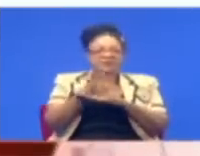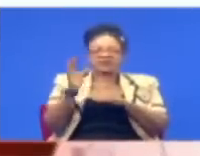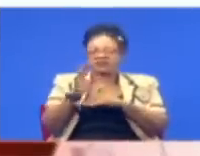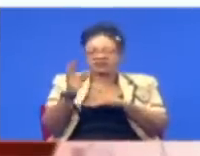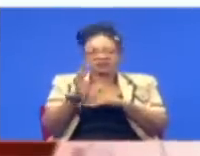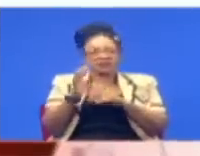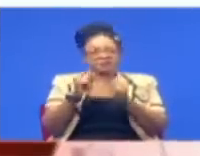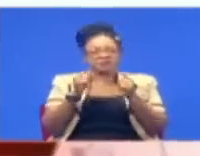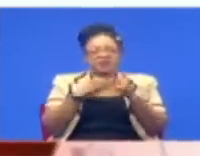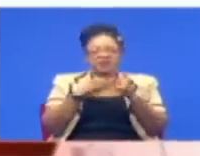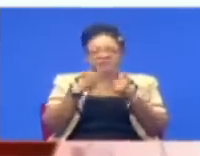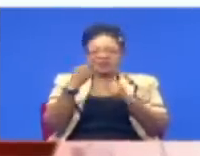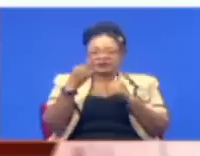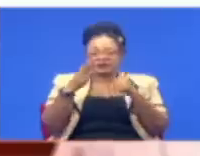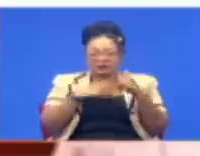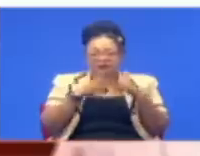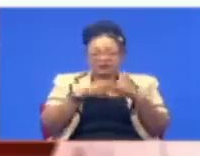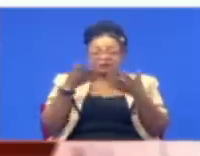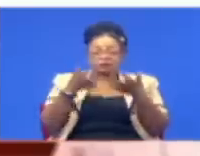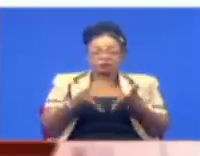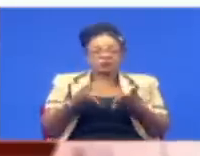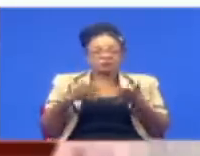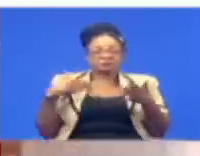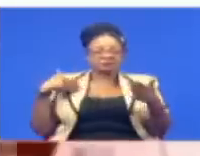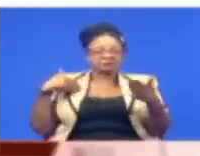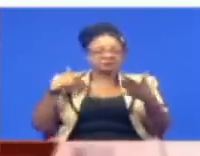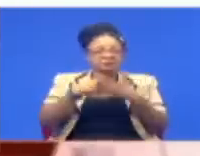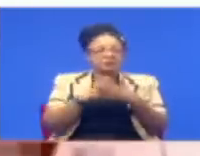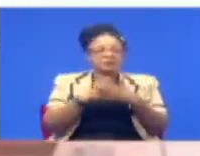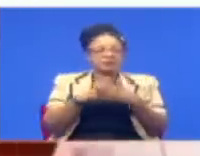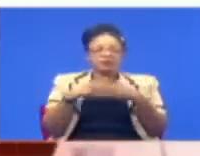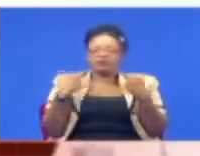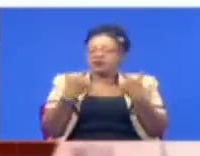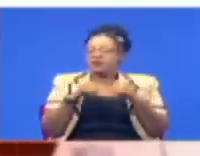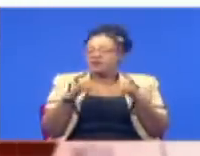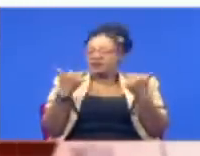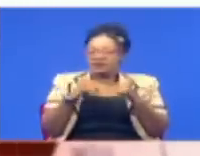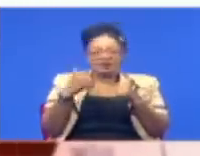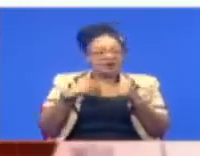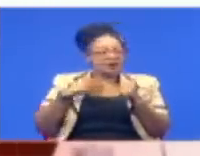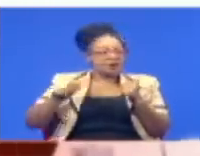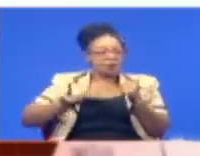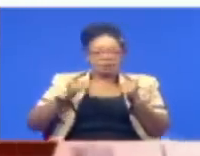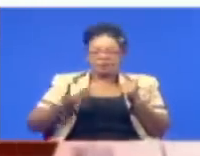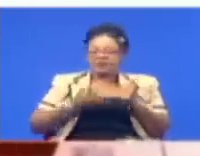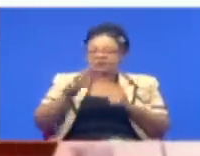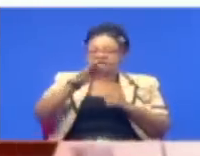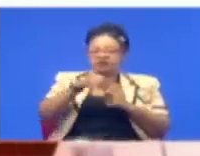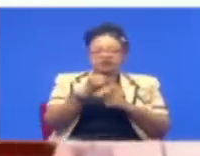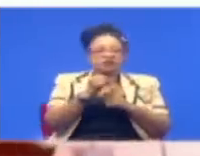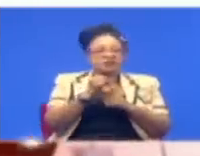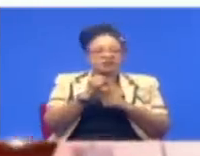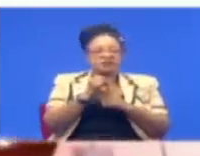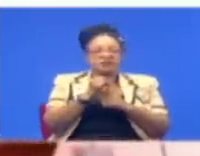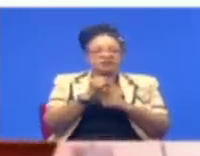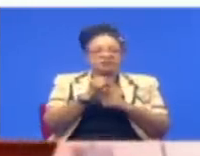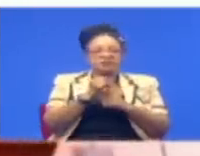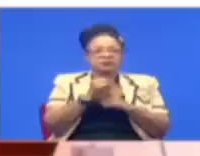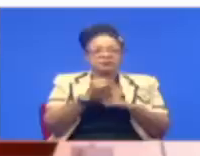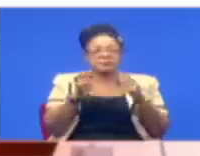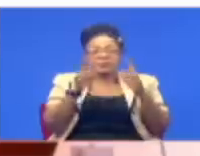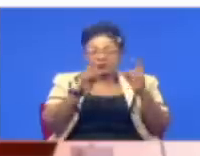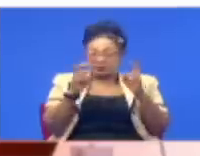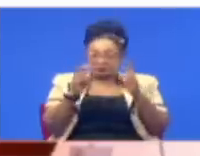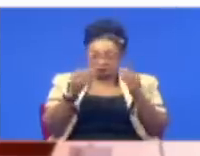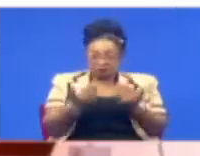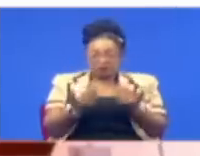1897 up to date. We have never had a woman Chief Justice. So the issue now we